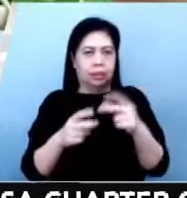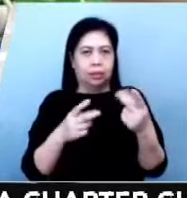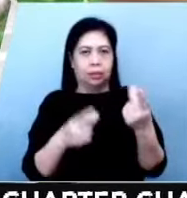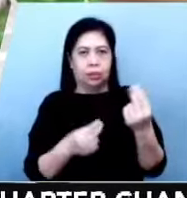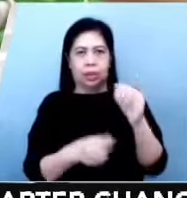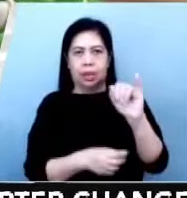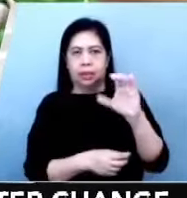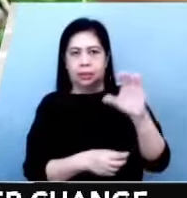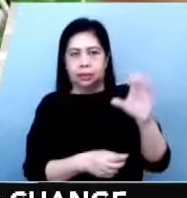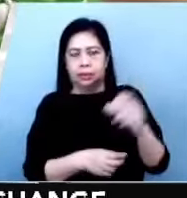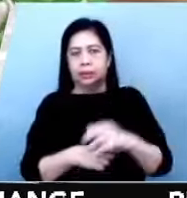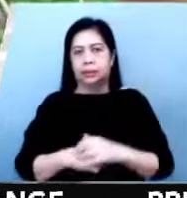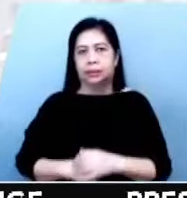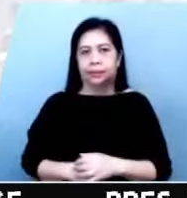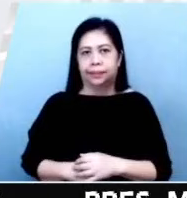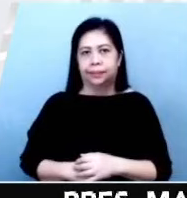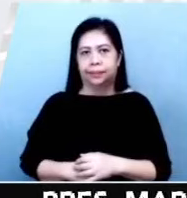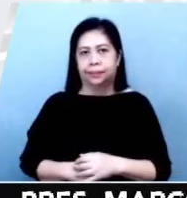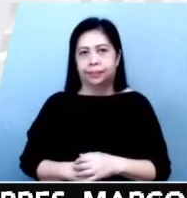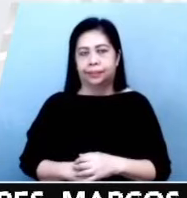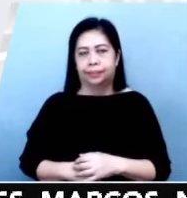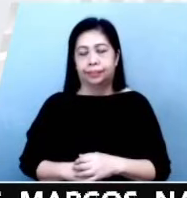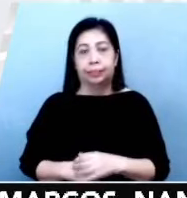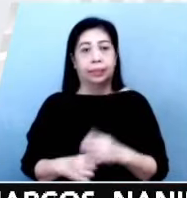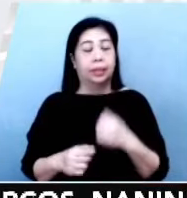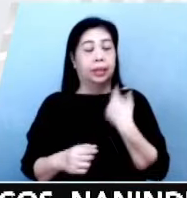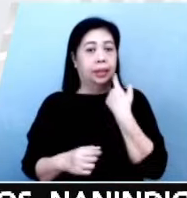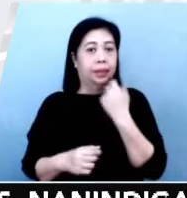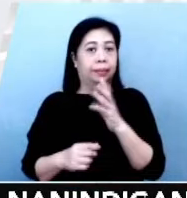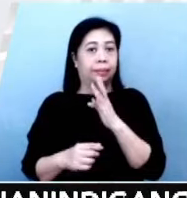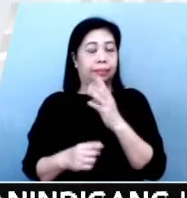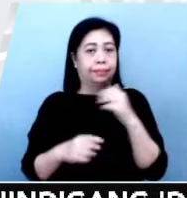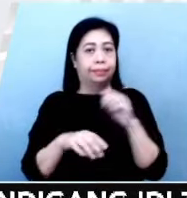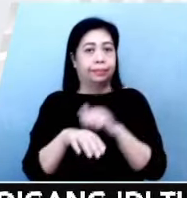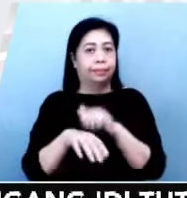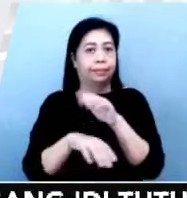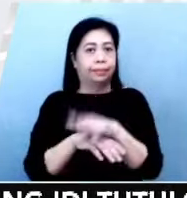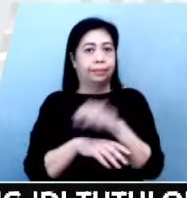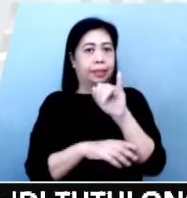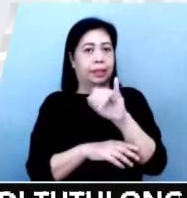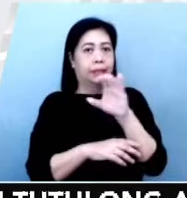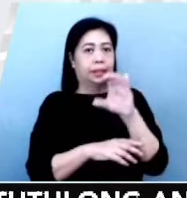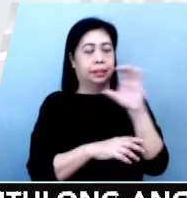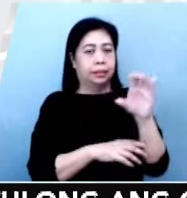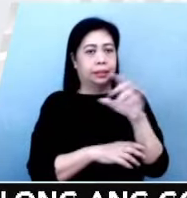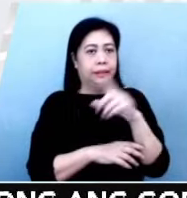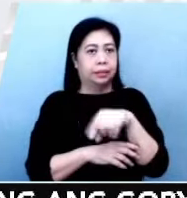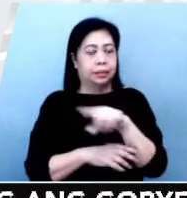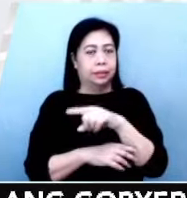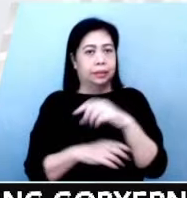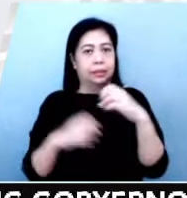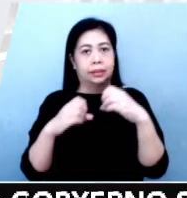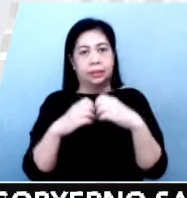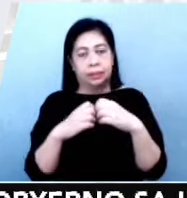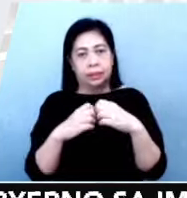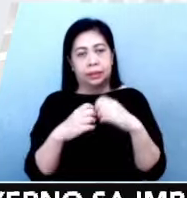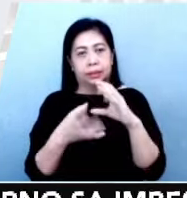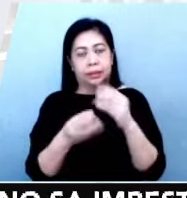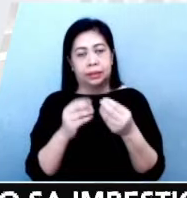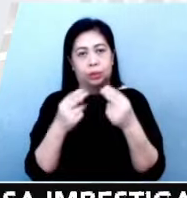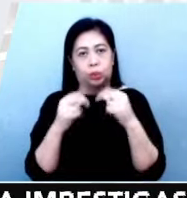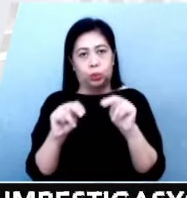conducts. Sa isang pahayag na ipinadala ng ICC sa GMA Integrated